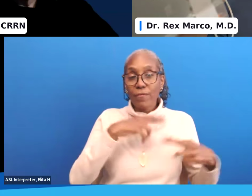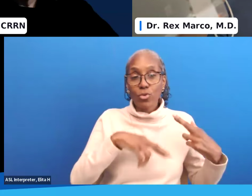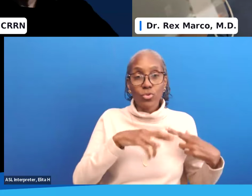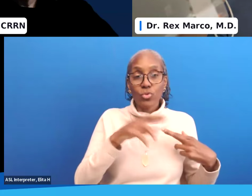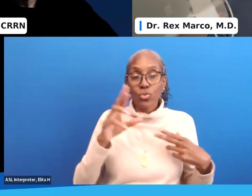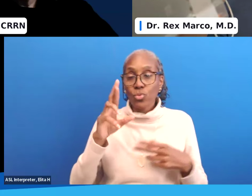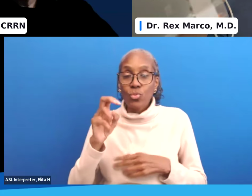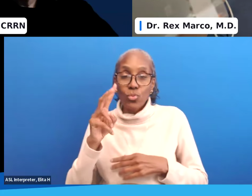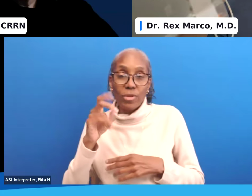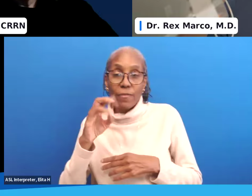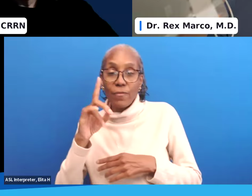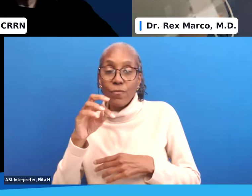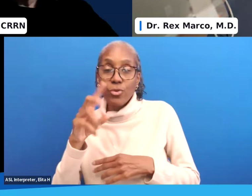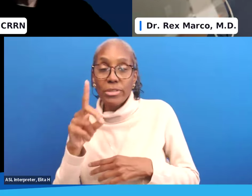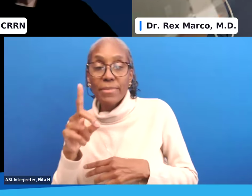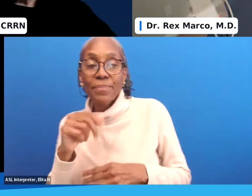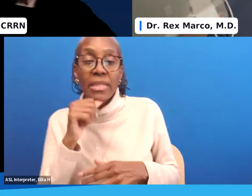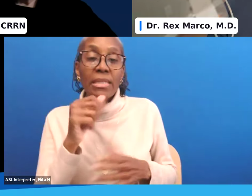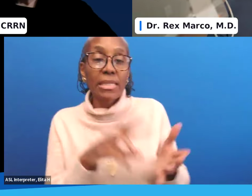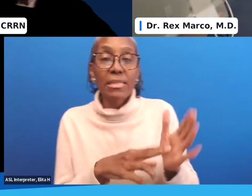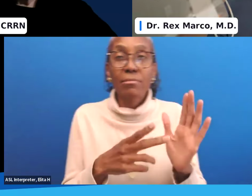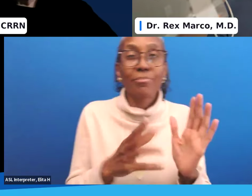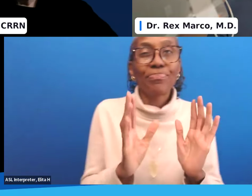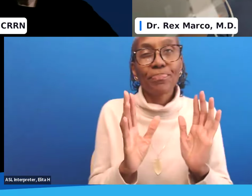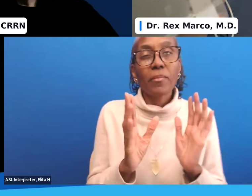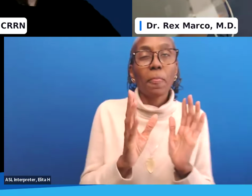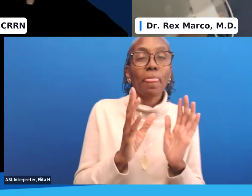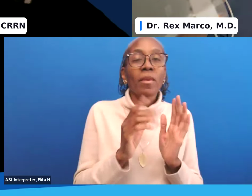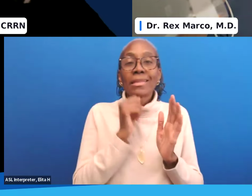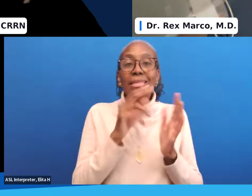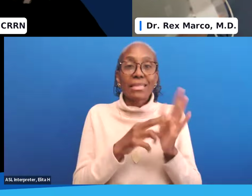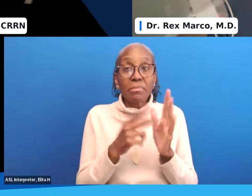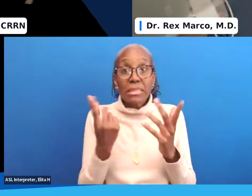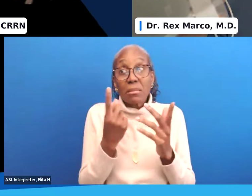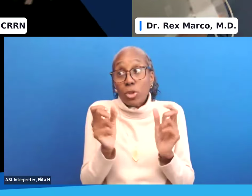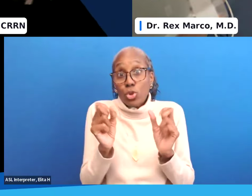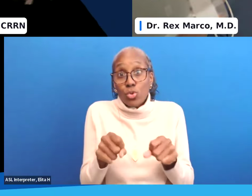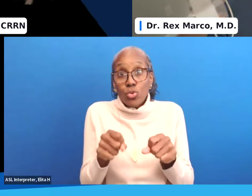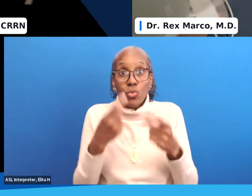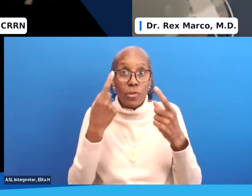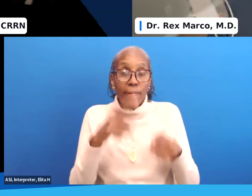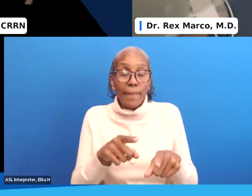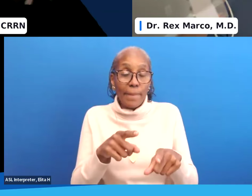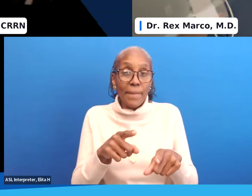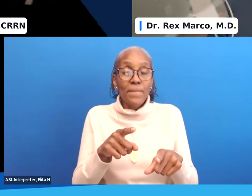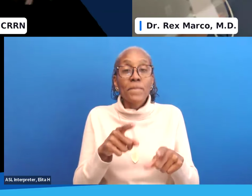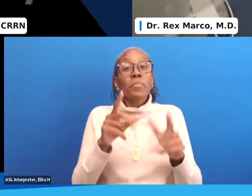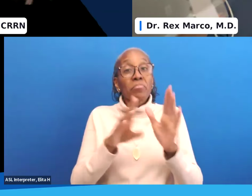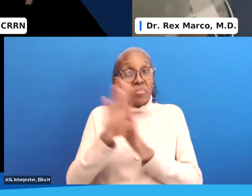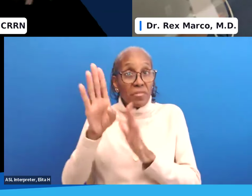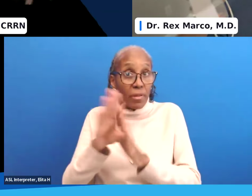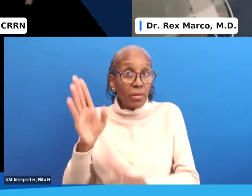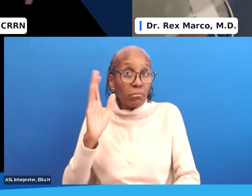that there's not something that could happen and be